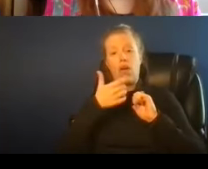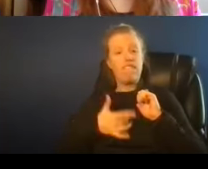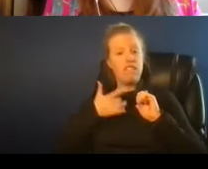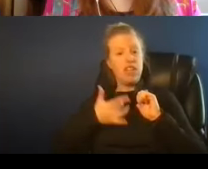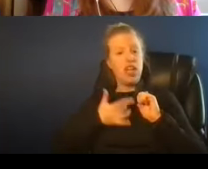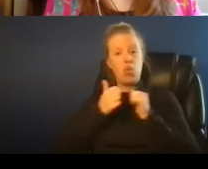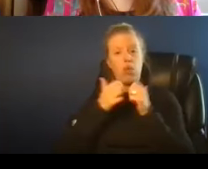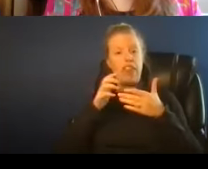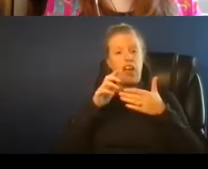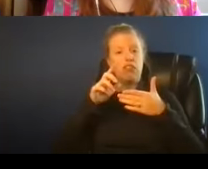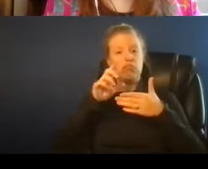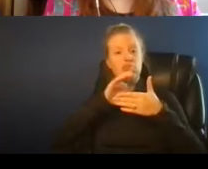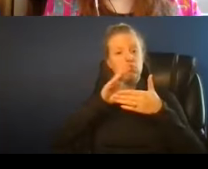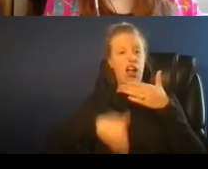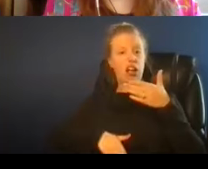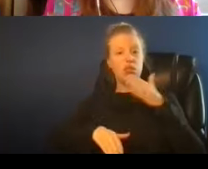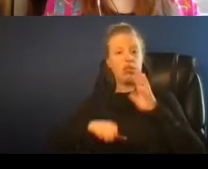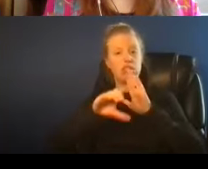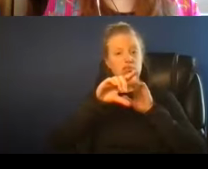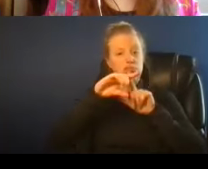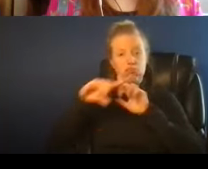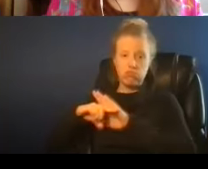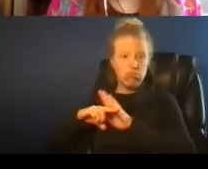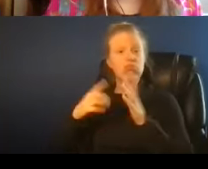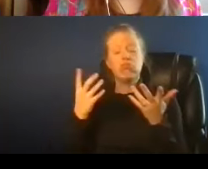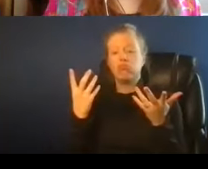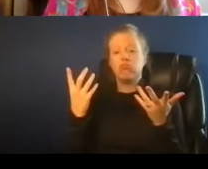consequences. You're free to share